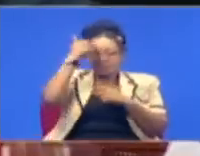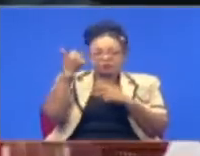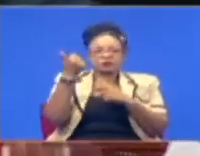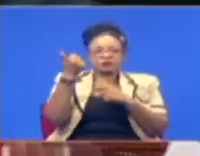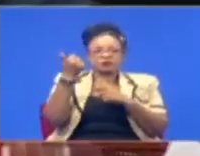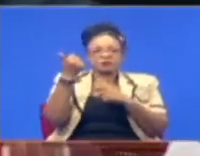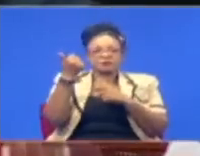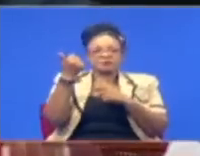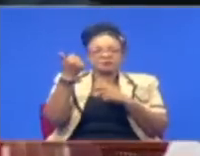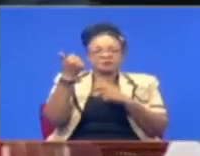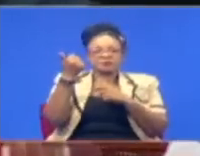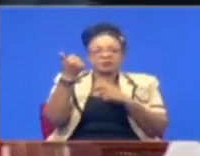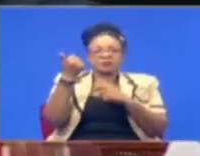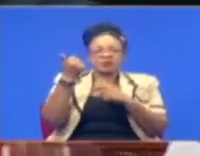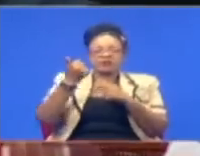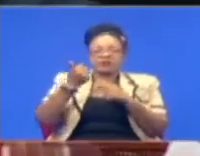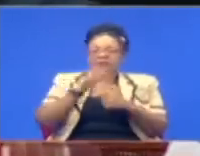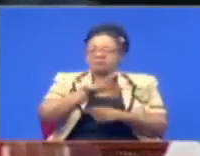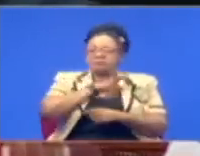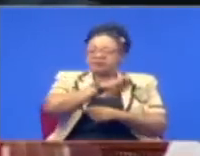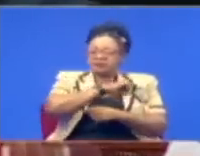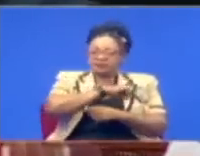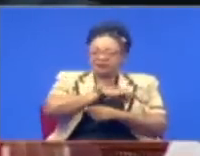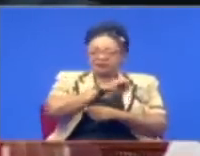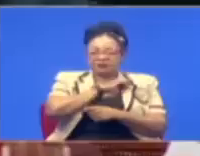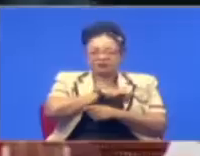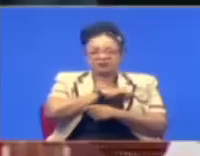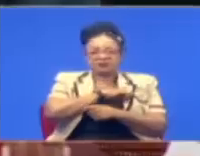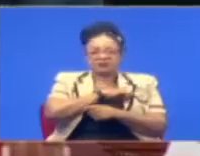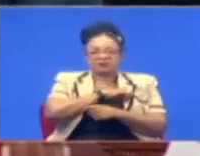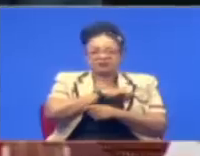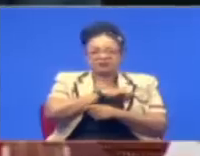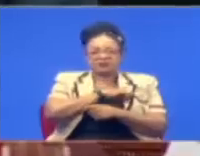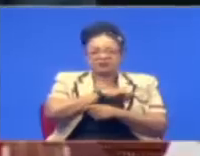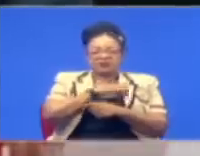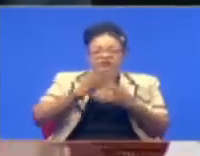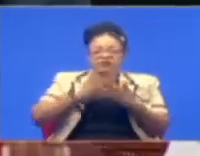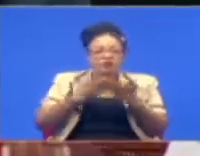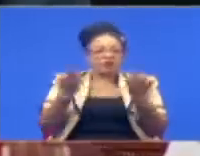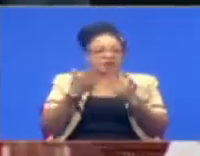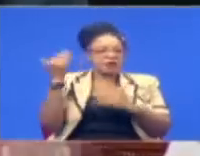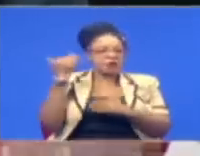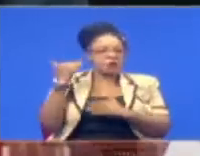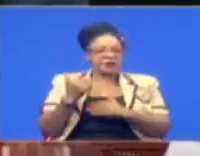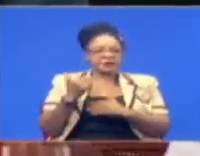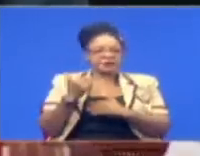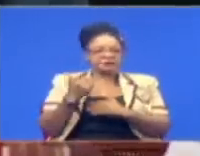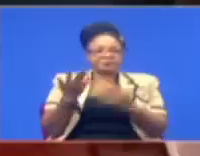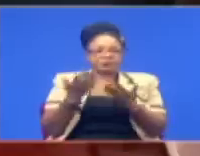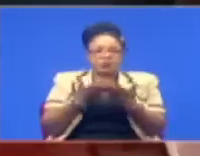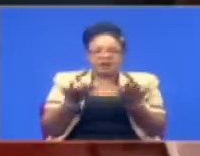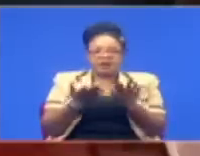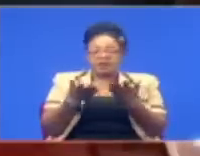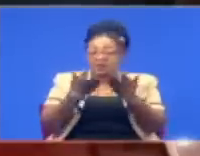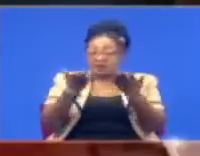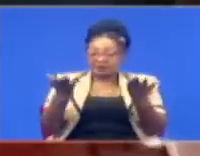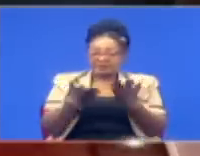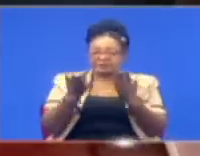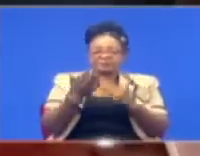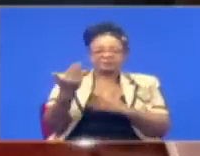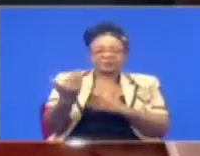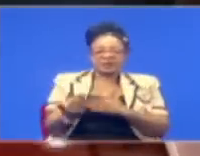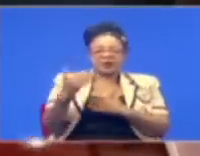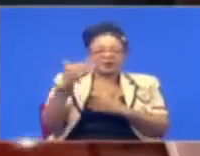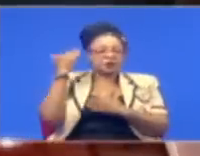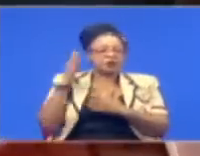one word, perseverance. And for any lawyers, wherever they may be, young lawyers